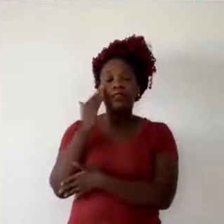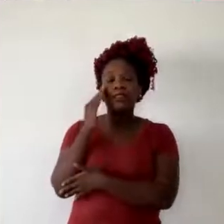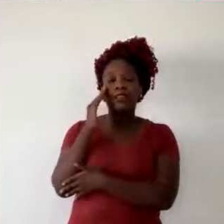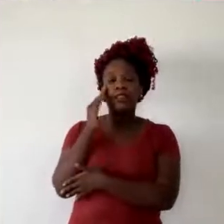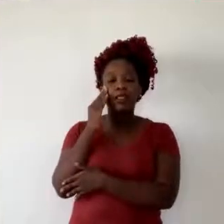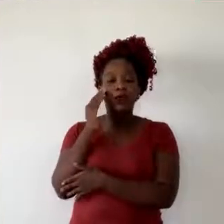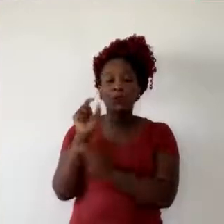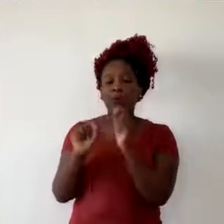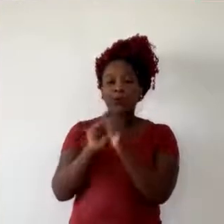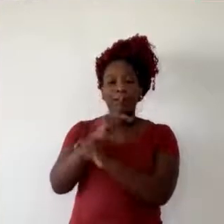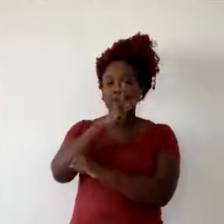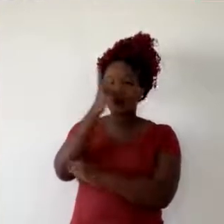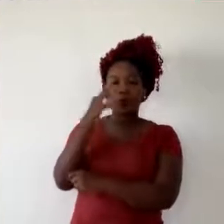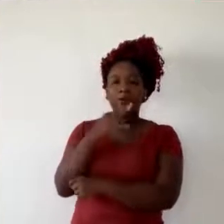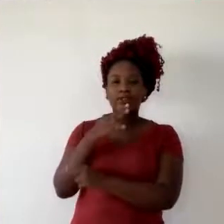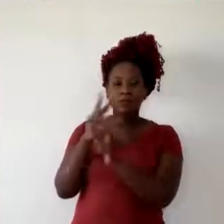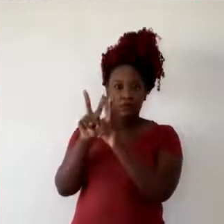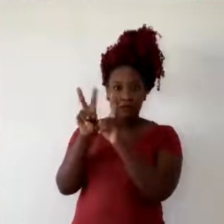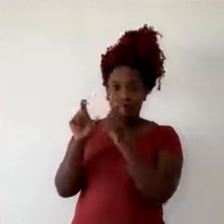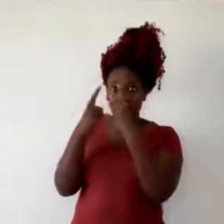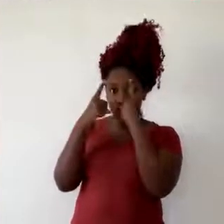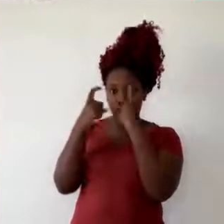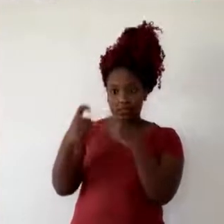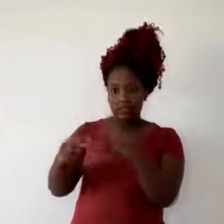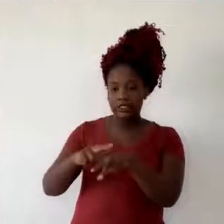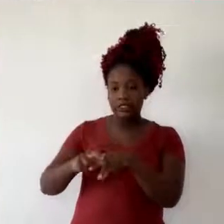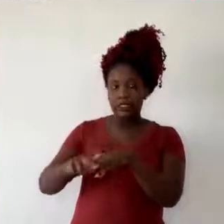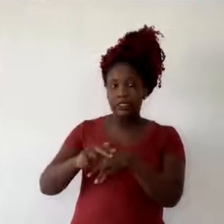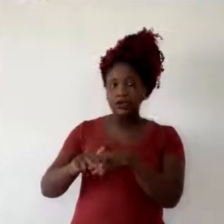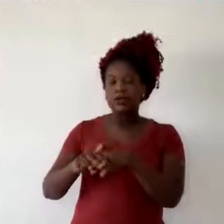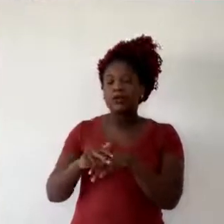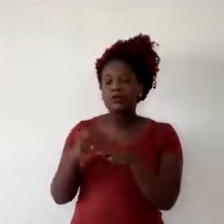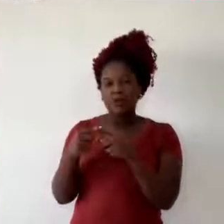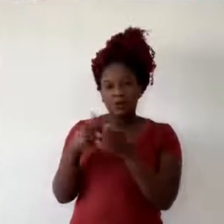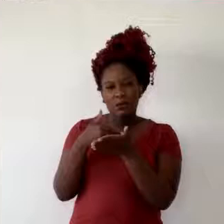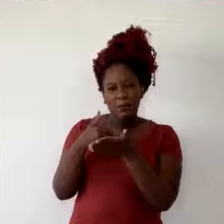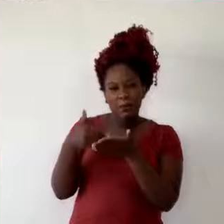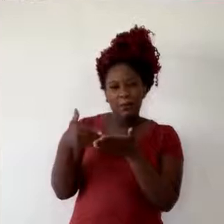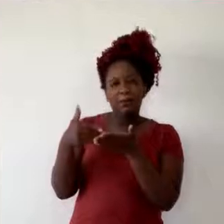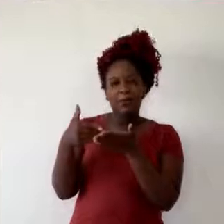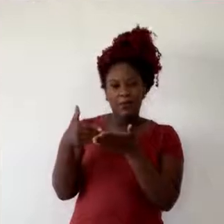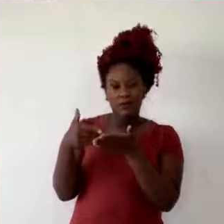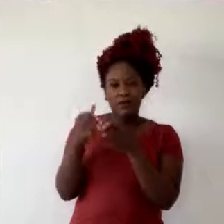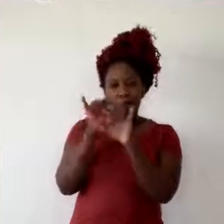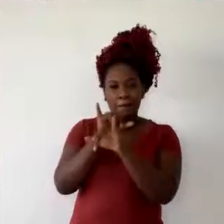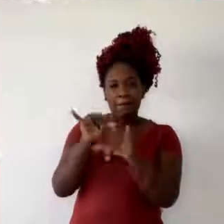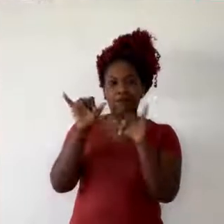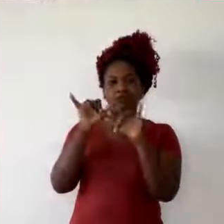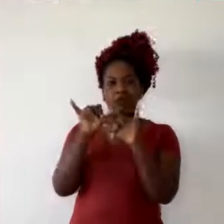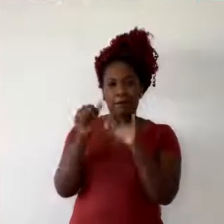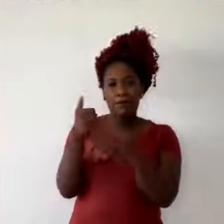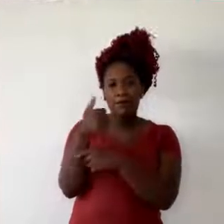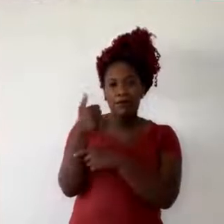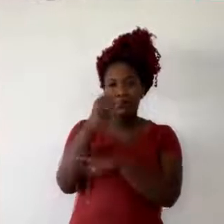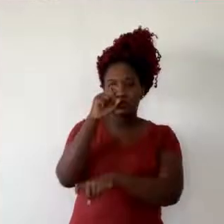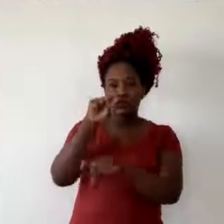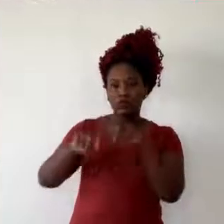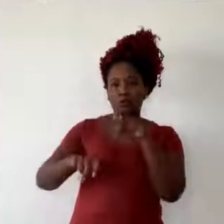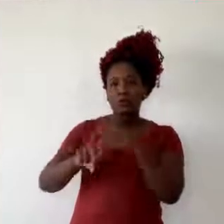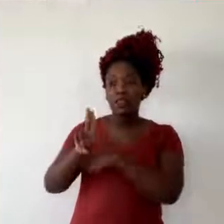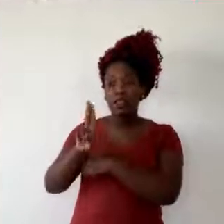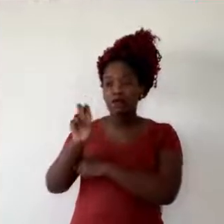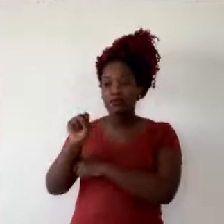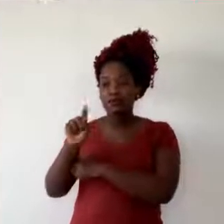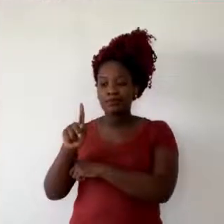start to understand what did people know about gender violence, because there were some studies developed at